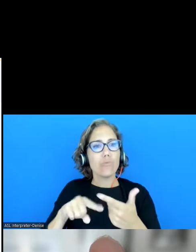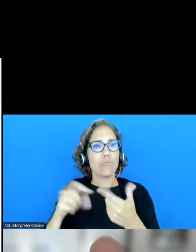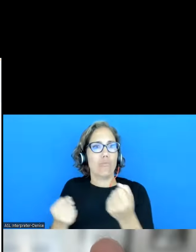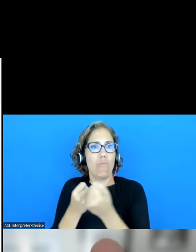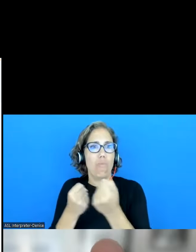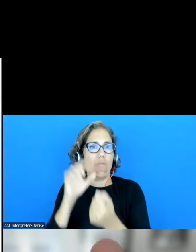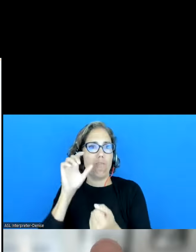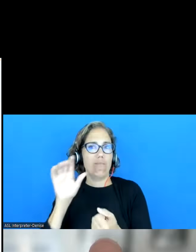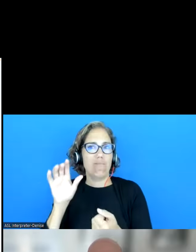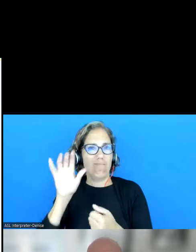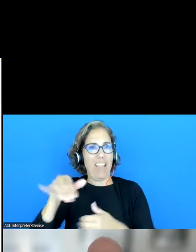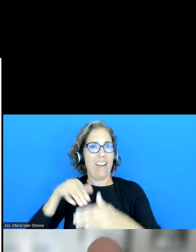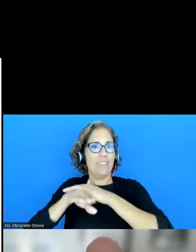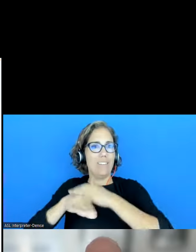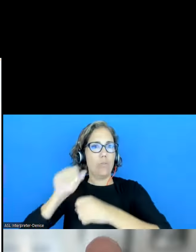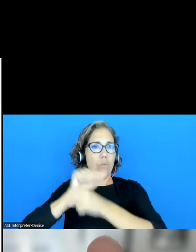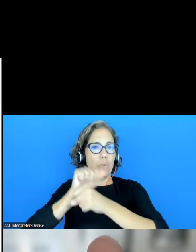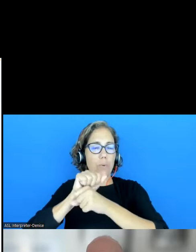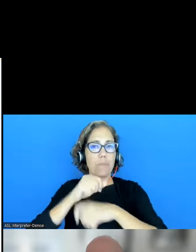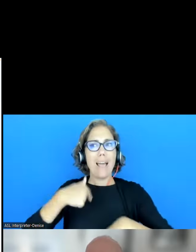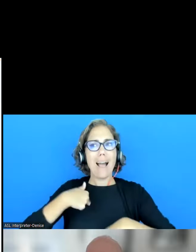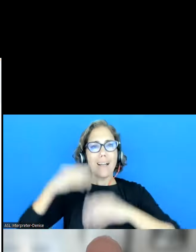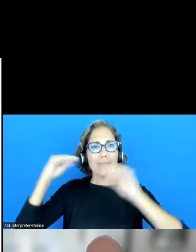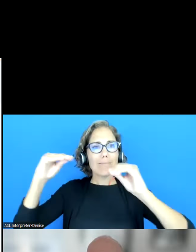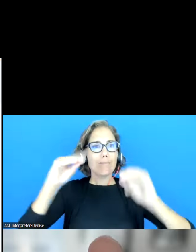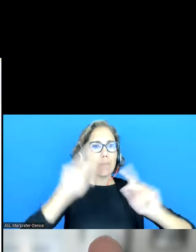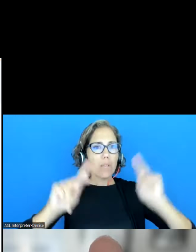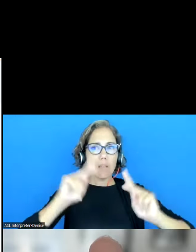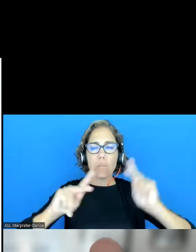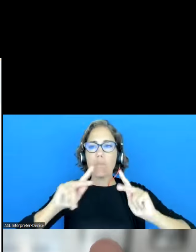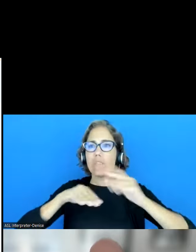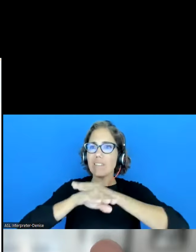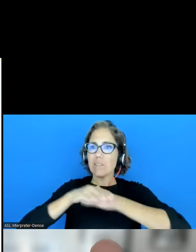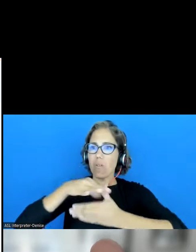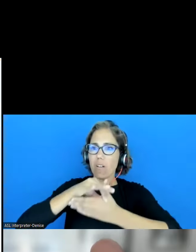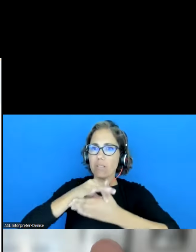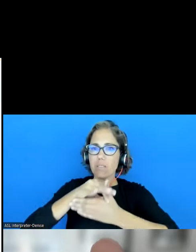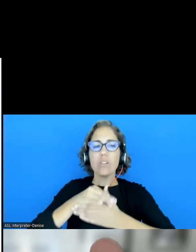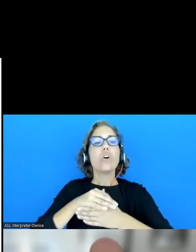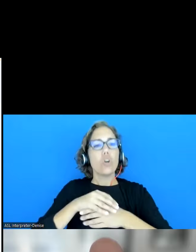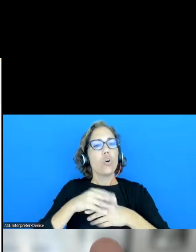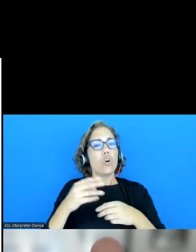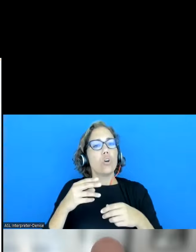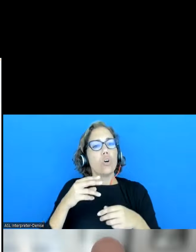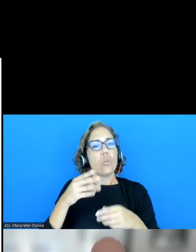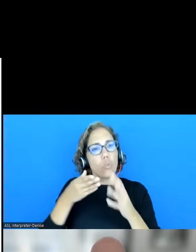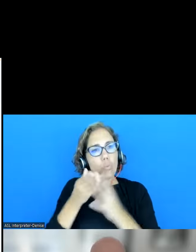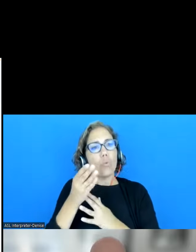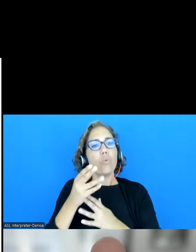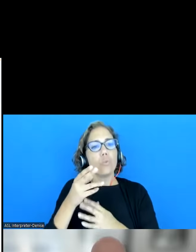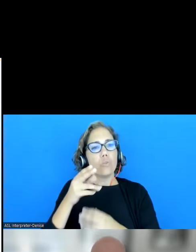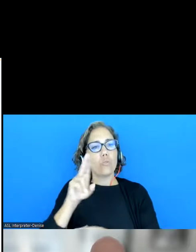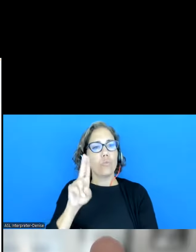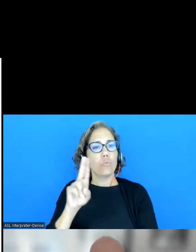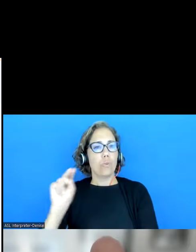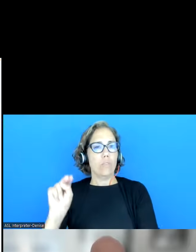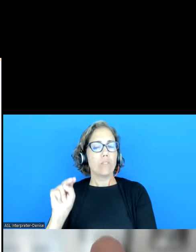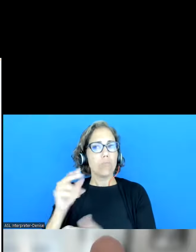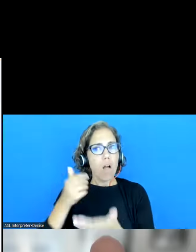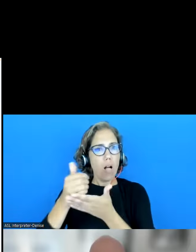do. I teach people about accessible content all the time through UsableNet, helping to really help them